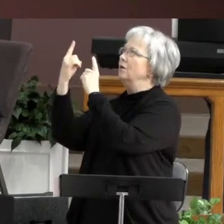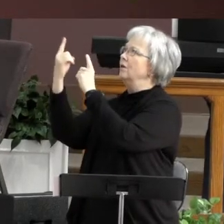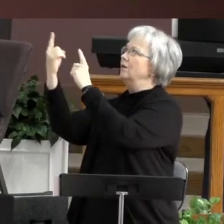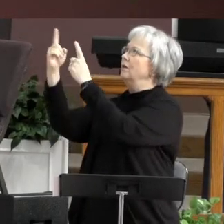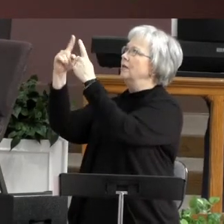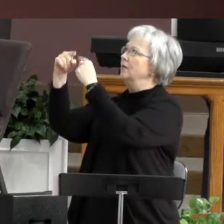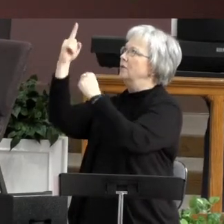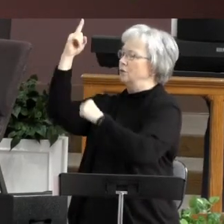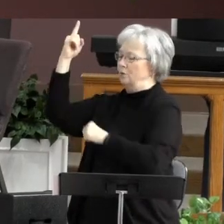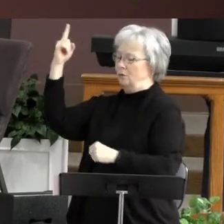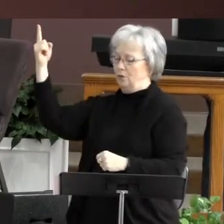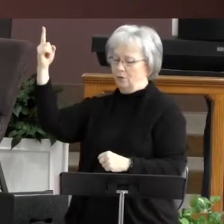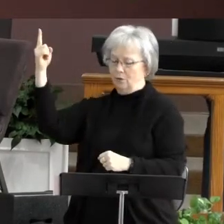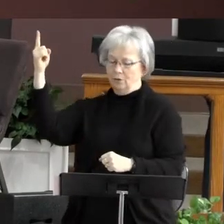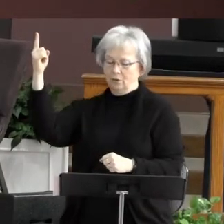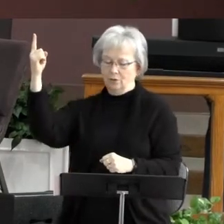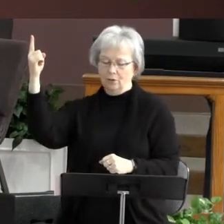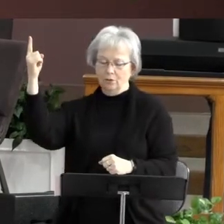return.